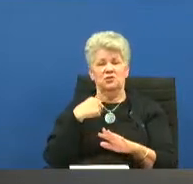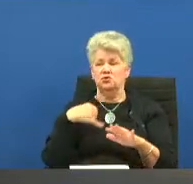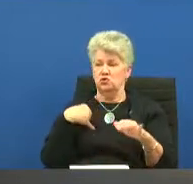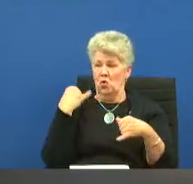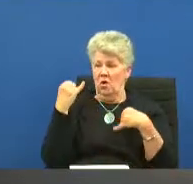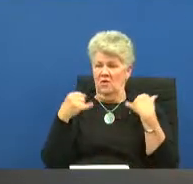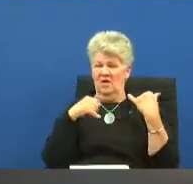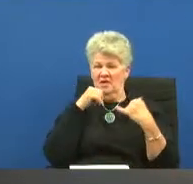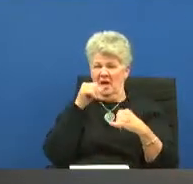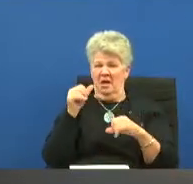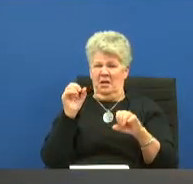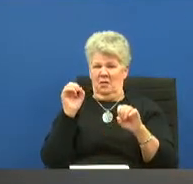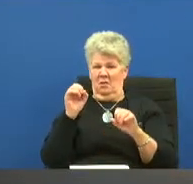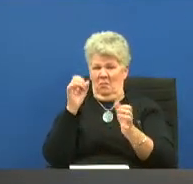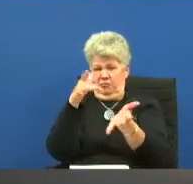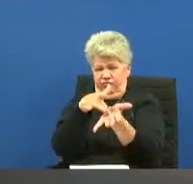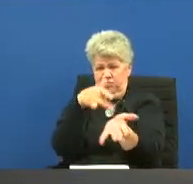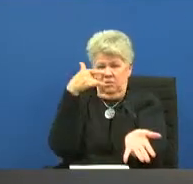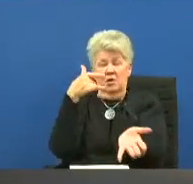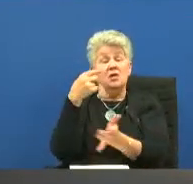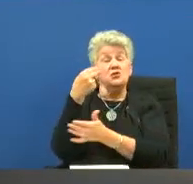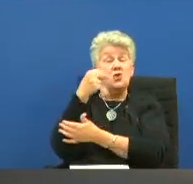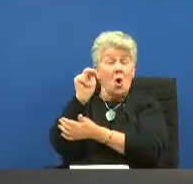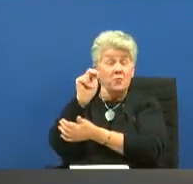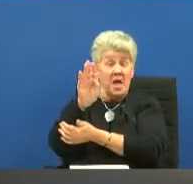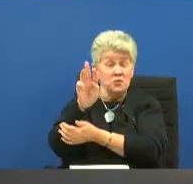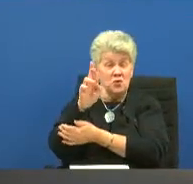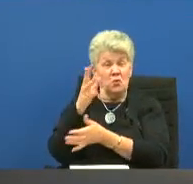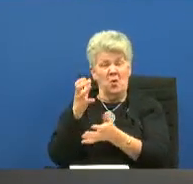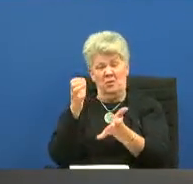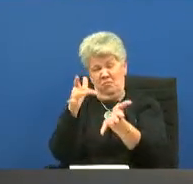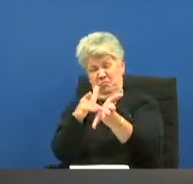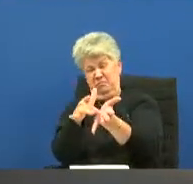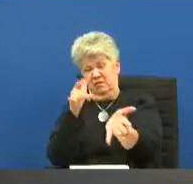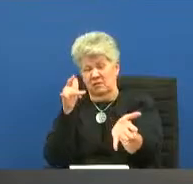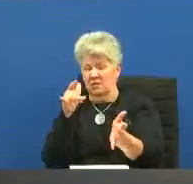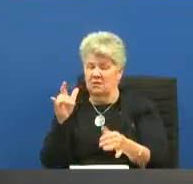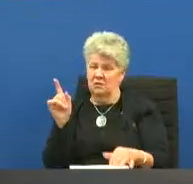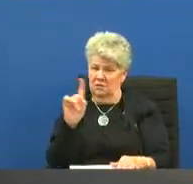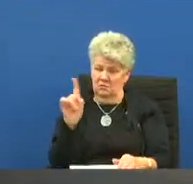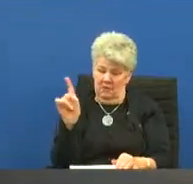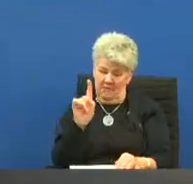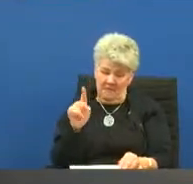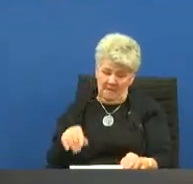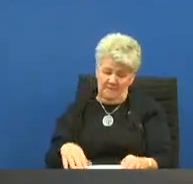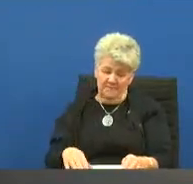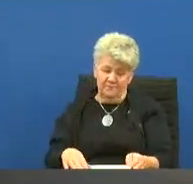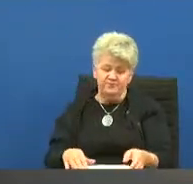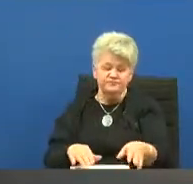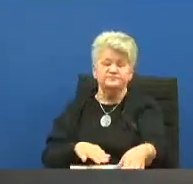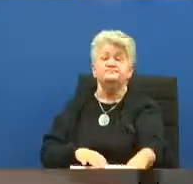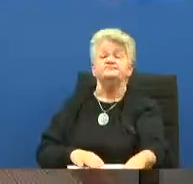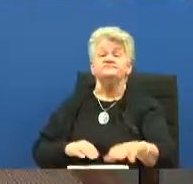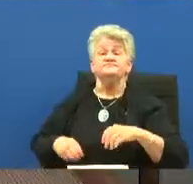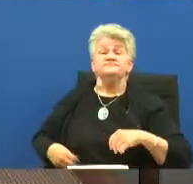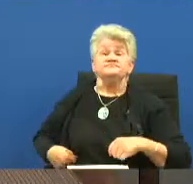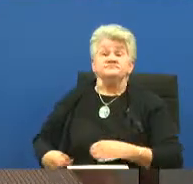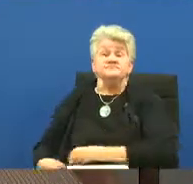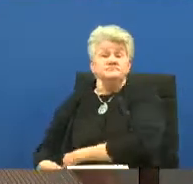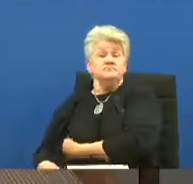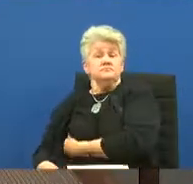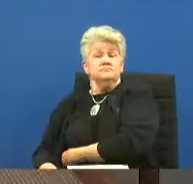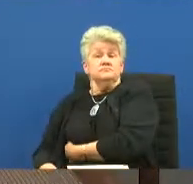that we just dump in North Baton Rouge because it's cheap land and people don't complain. Thank you. Thank you. Councilman Dunn Jr. Thank